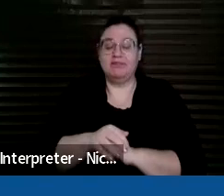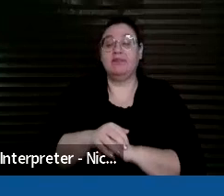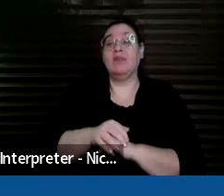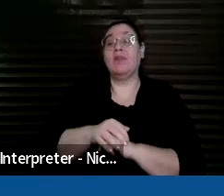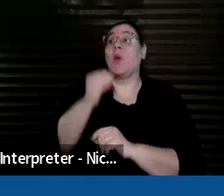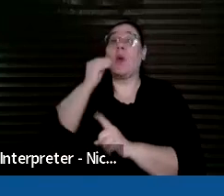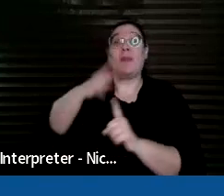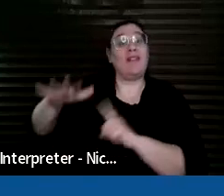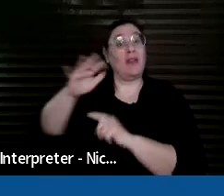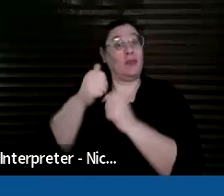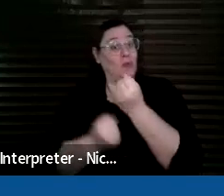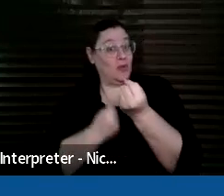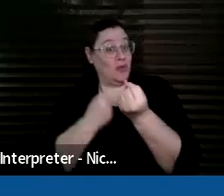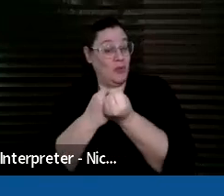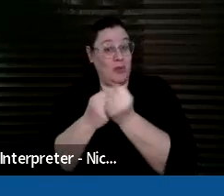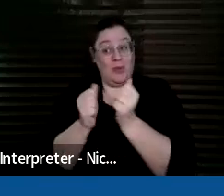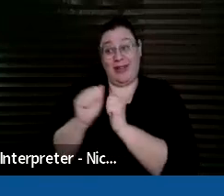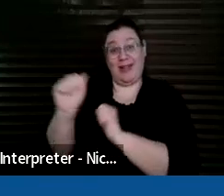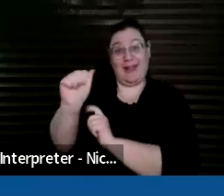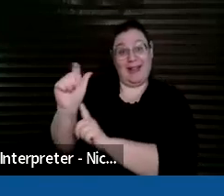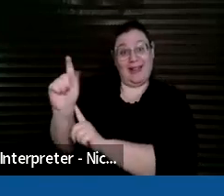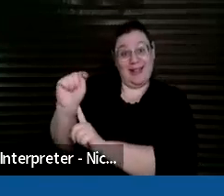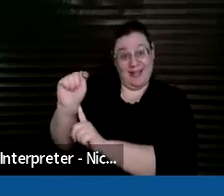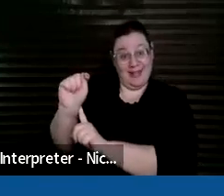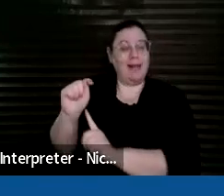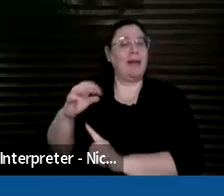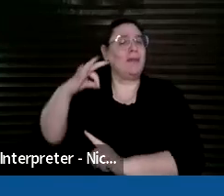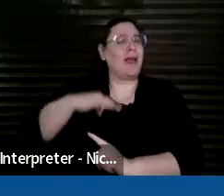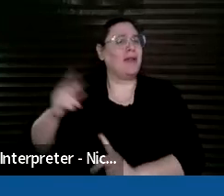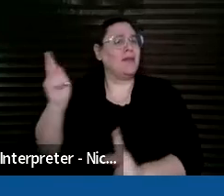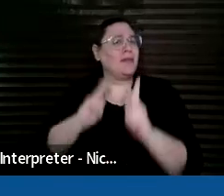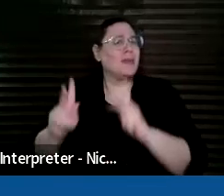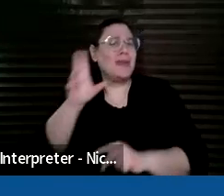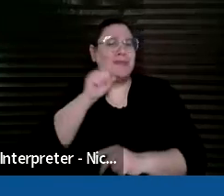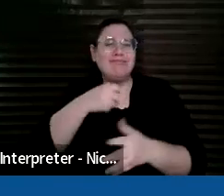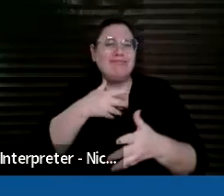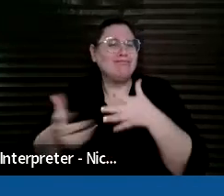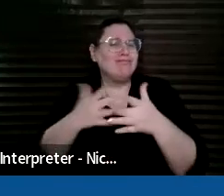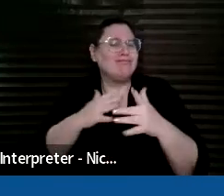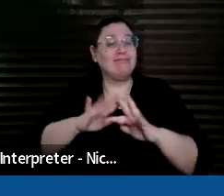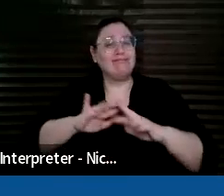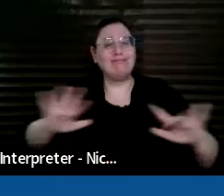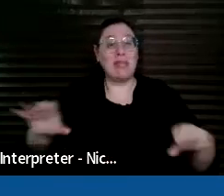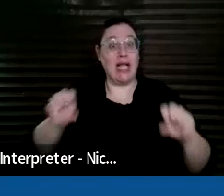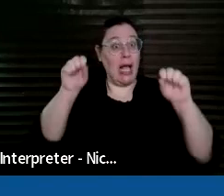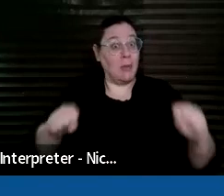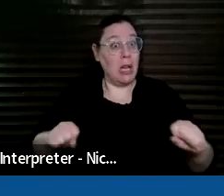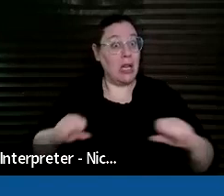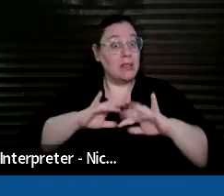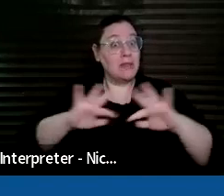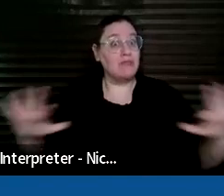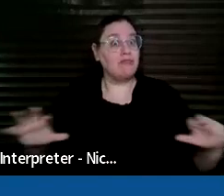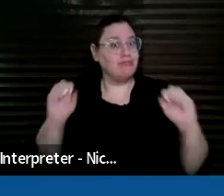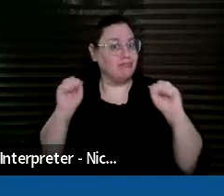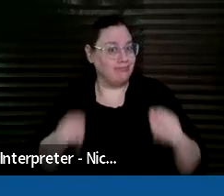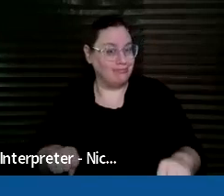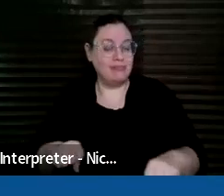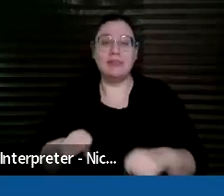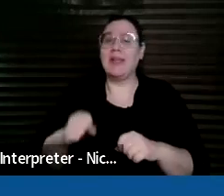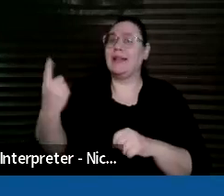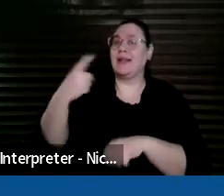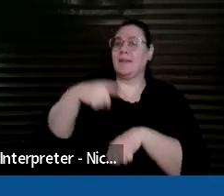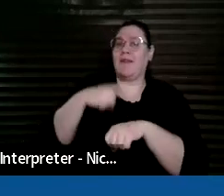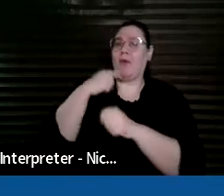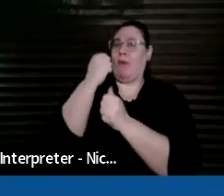can benefit people of all ages and abilities. At some point in everyone's lives, they've modified their homes